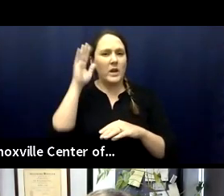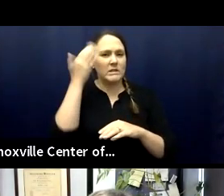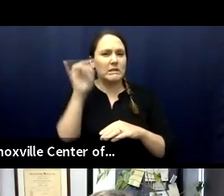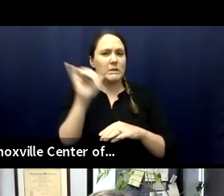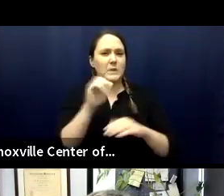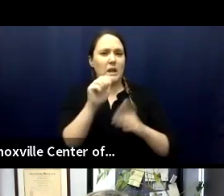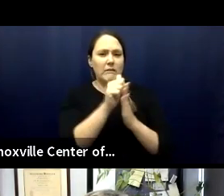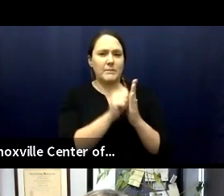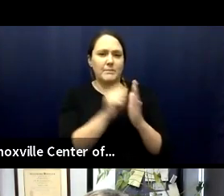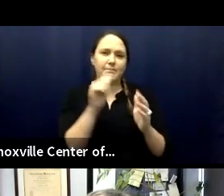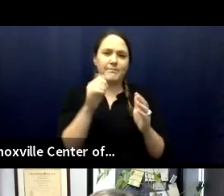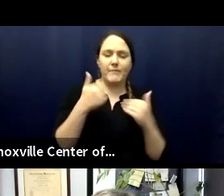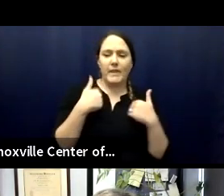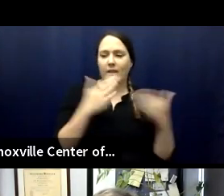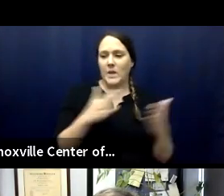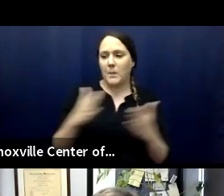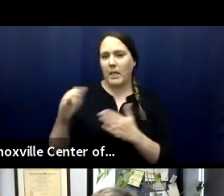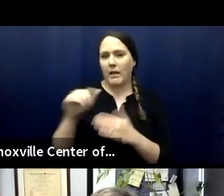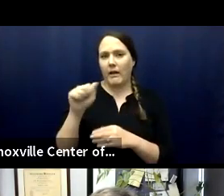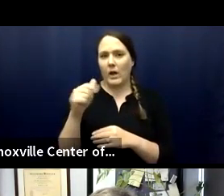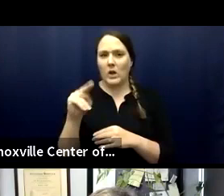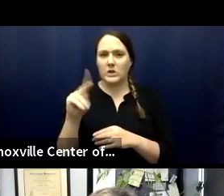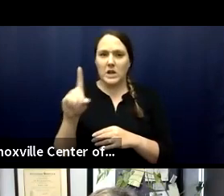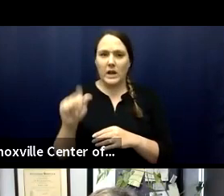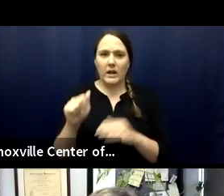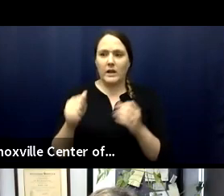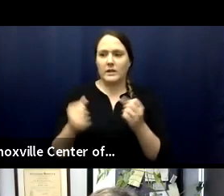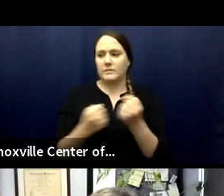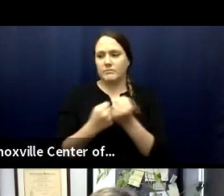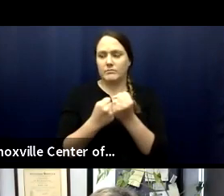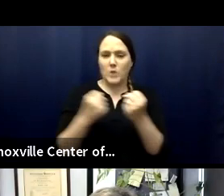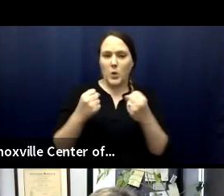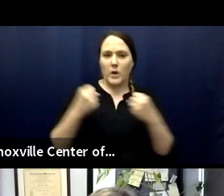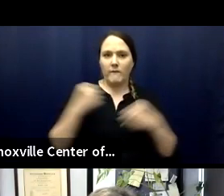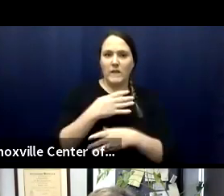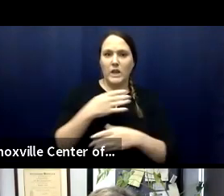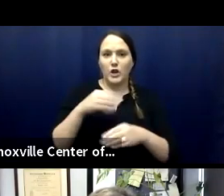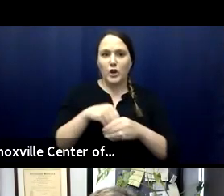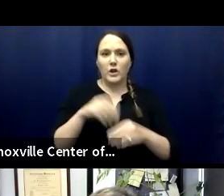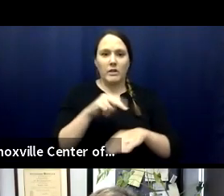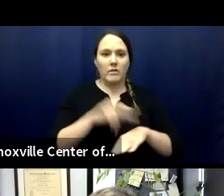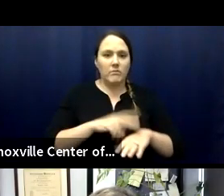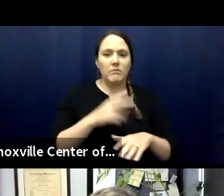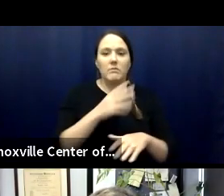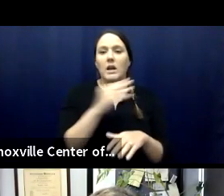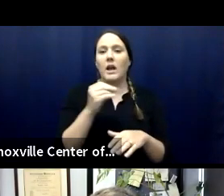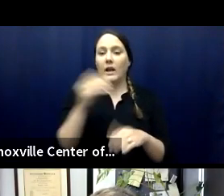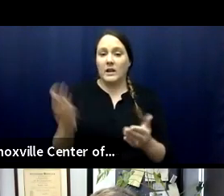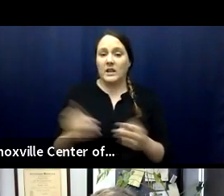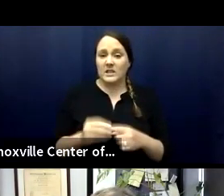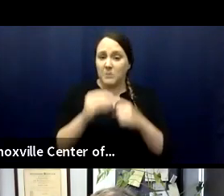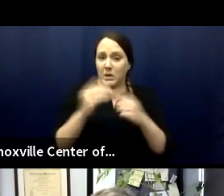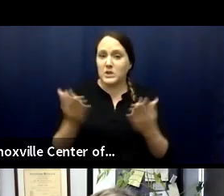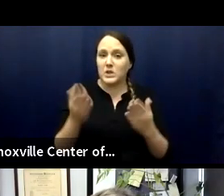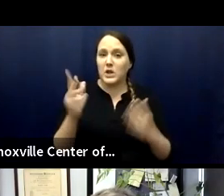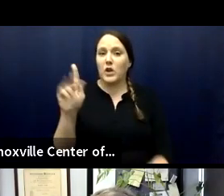on to promote fear in this nation, and especially here in Knox County, for no good